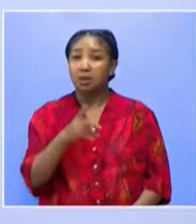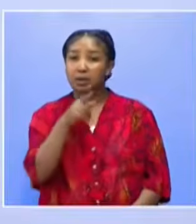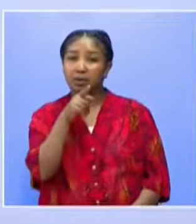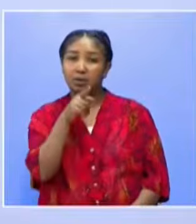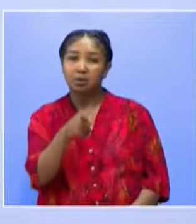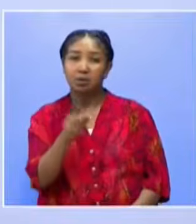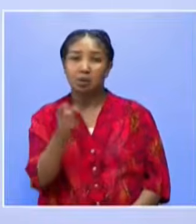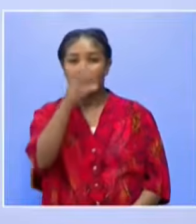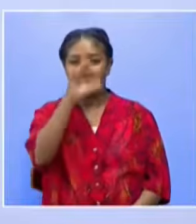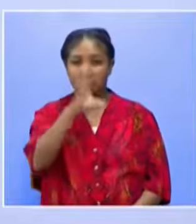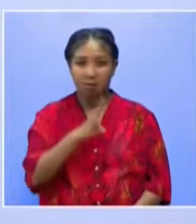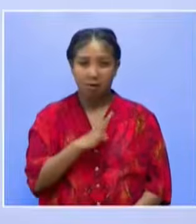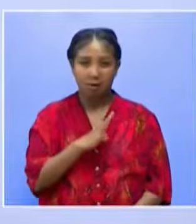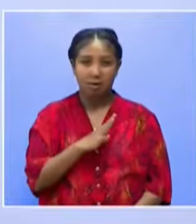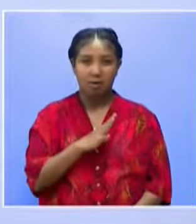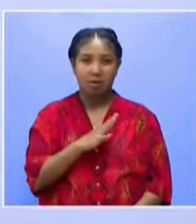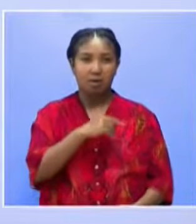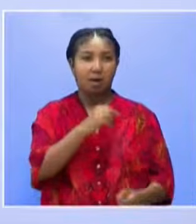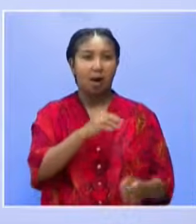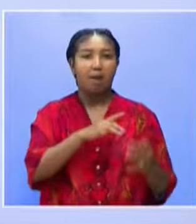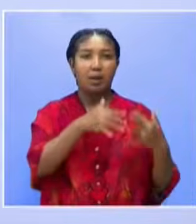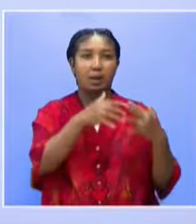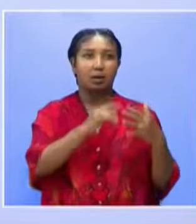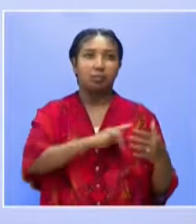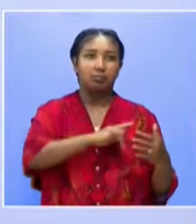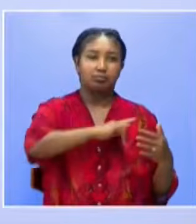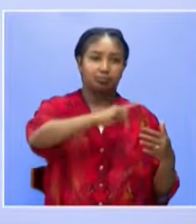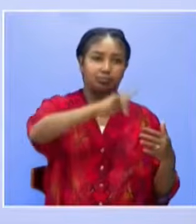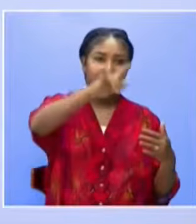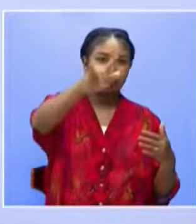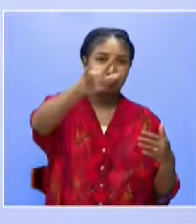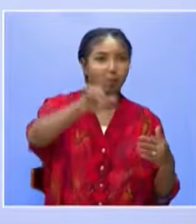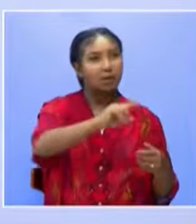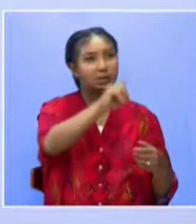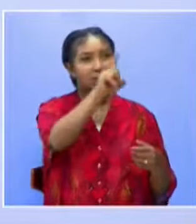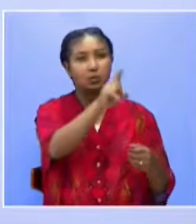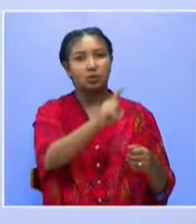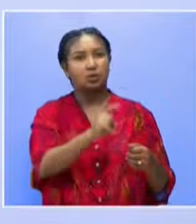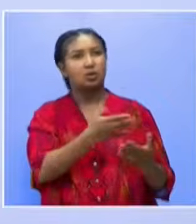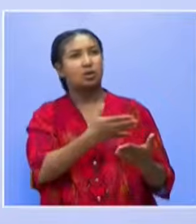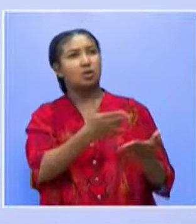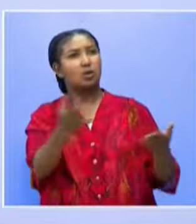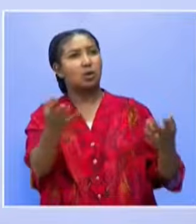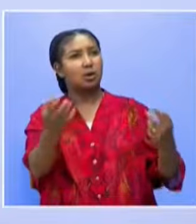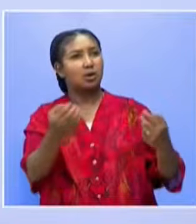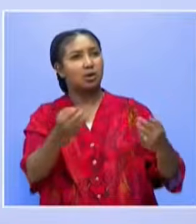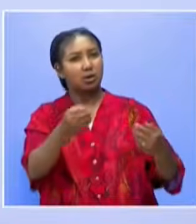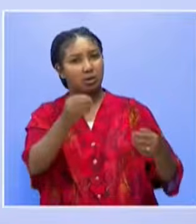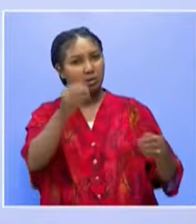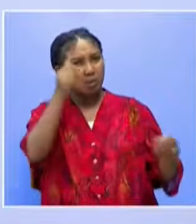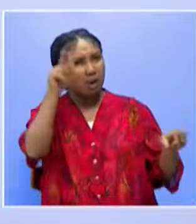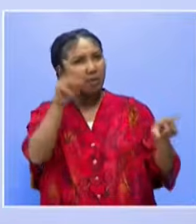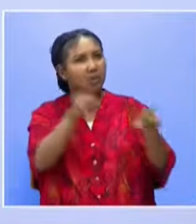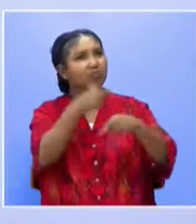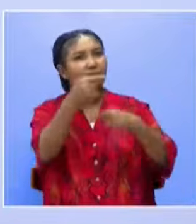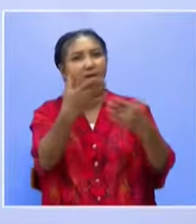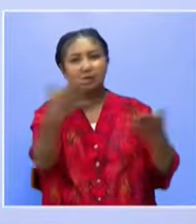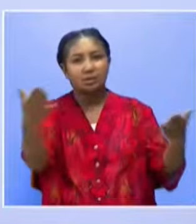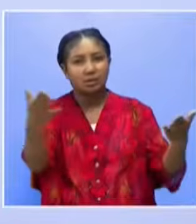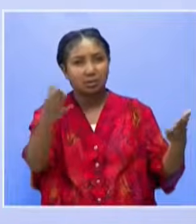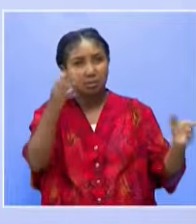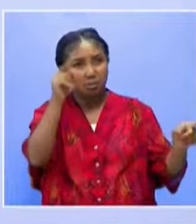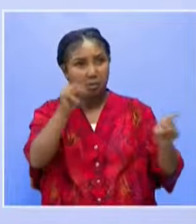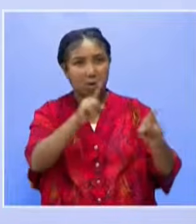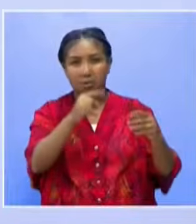or someone has gone to America, maybe I can ask you where your brother has gone. He has gone